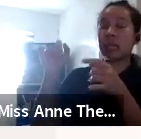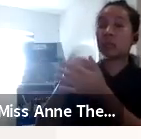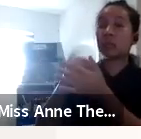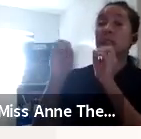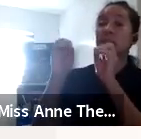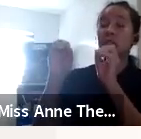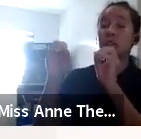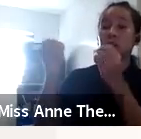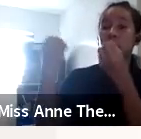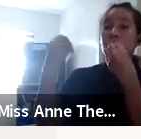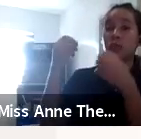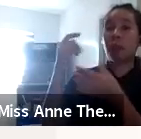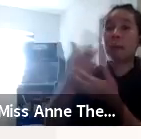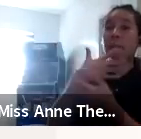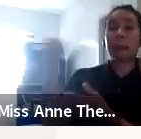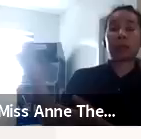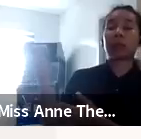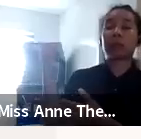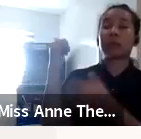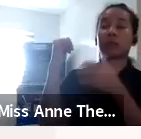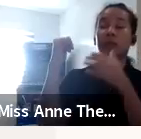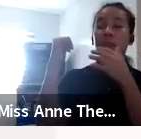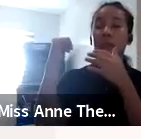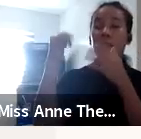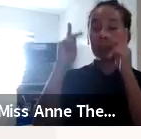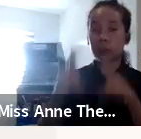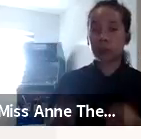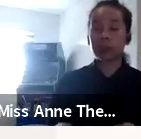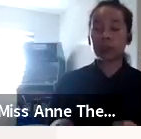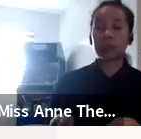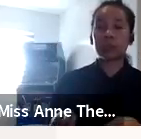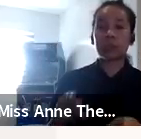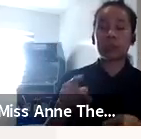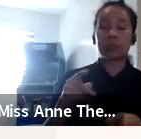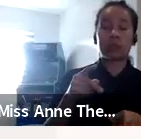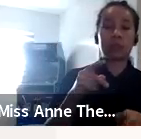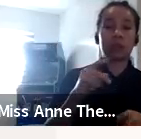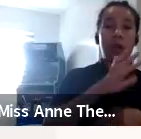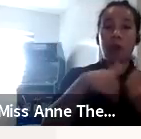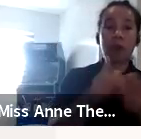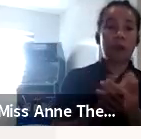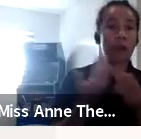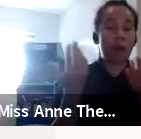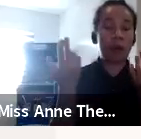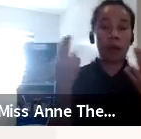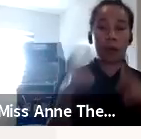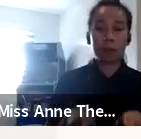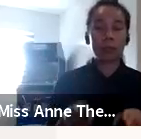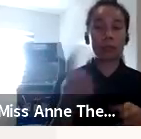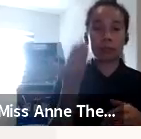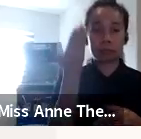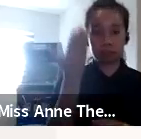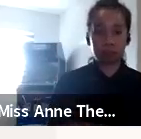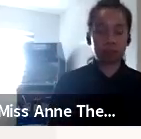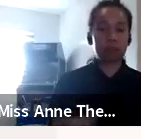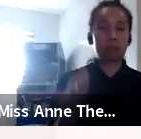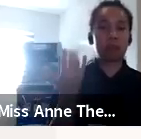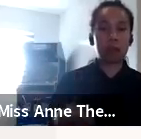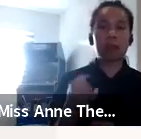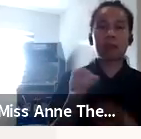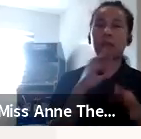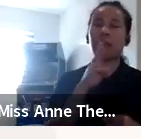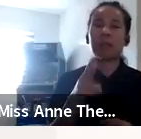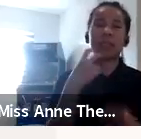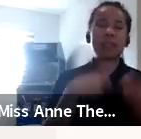a better person in the future. So everything that's happening to you right now, if you're struggling, if you're